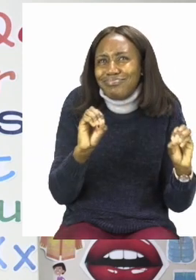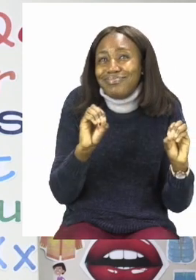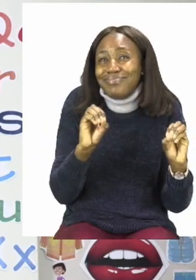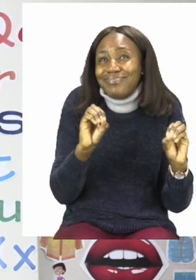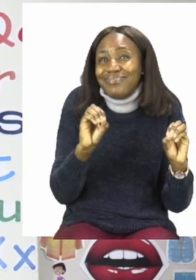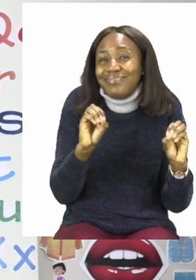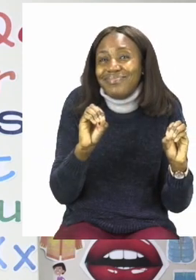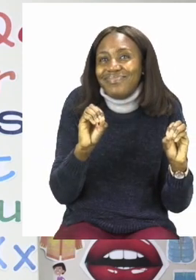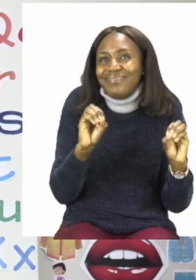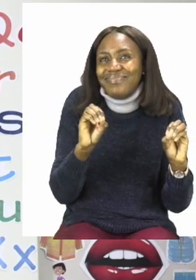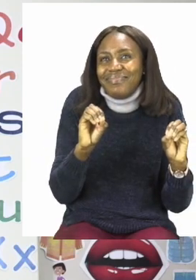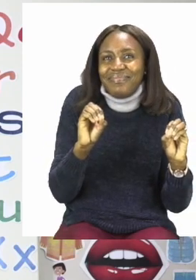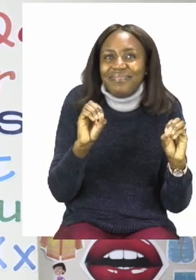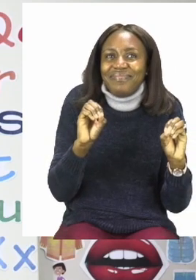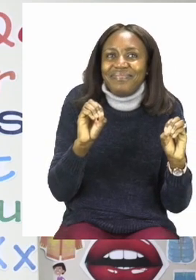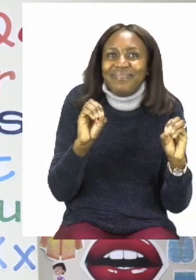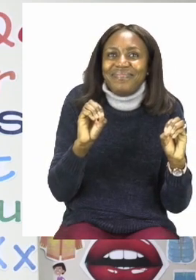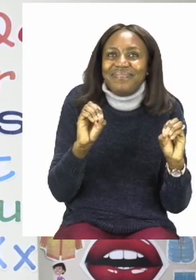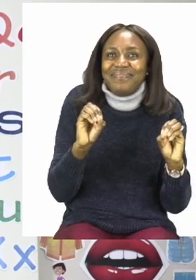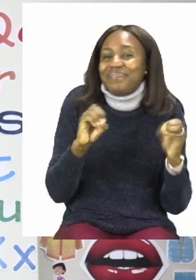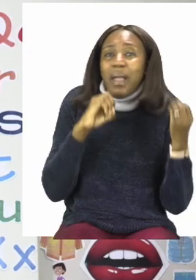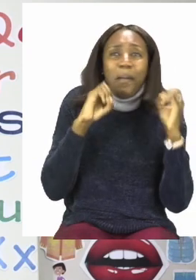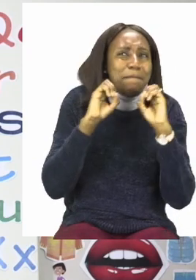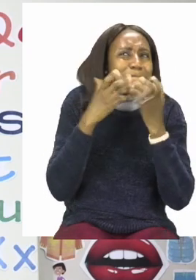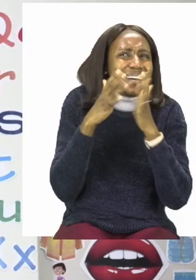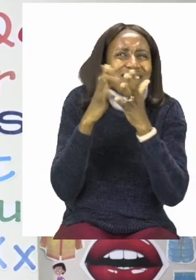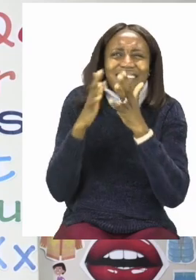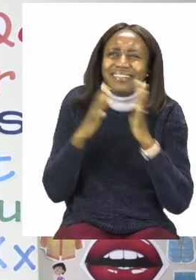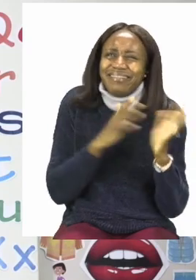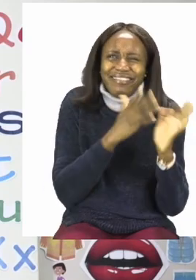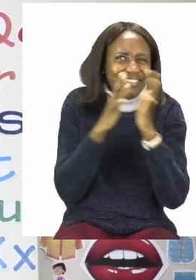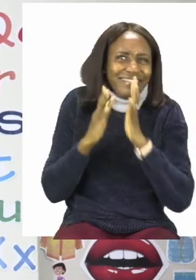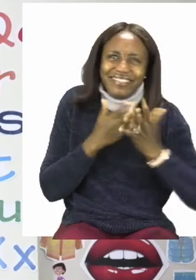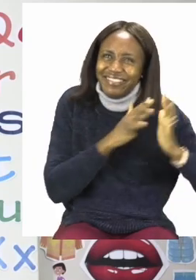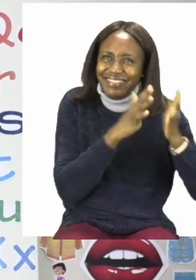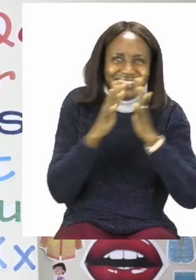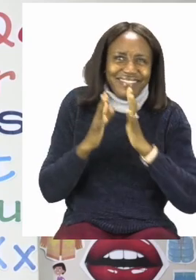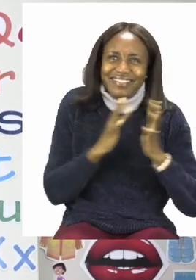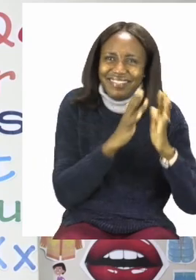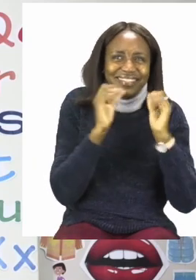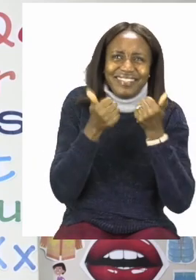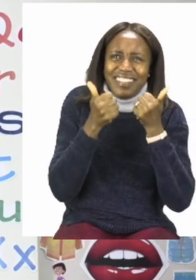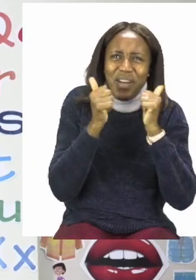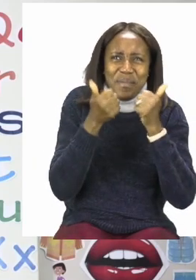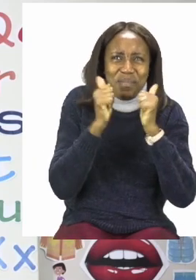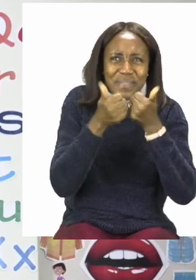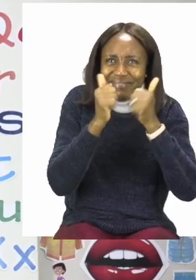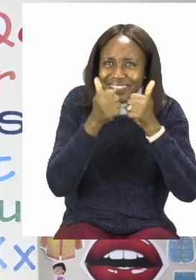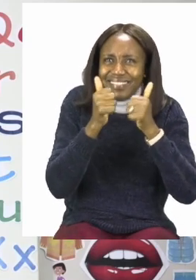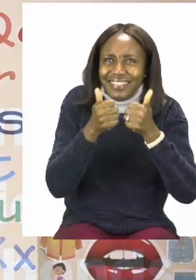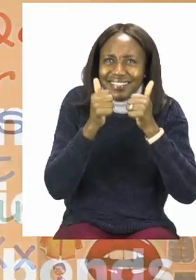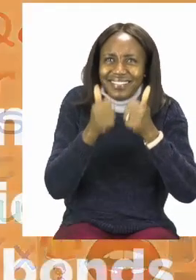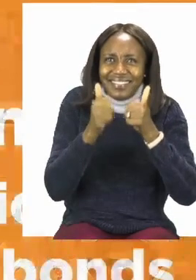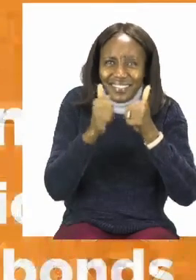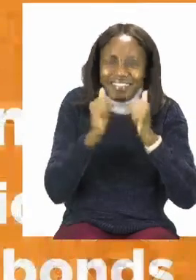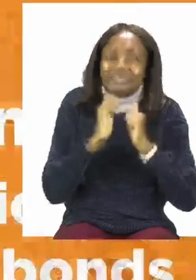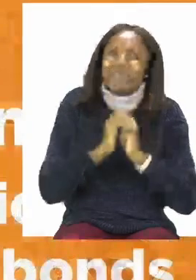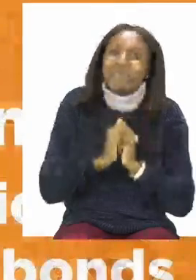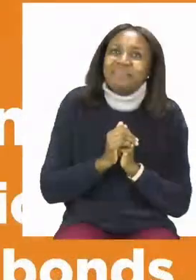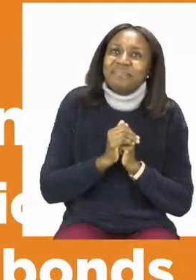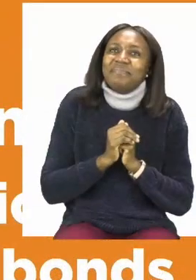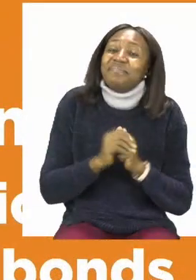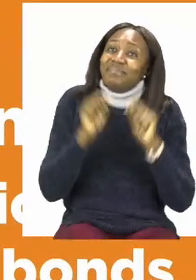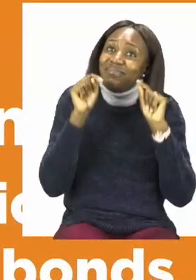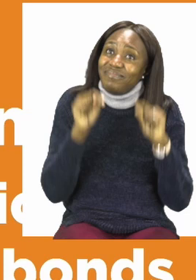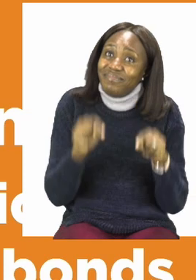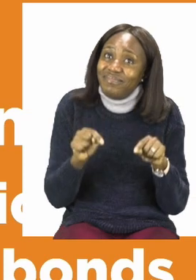away. Yay! Good job everyone! For